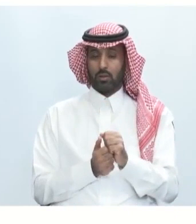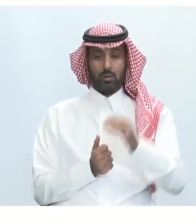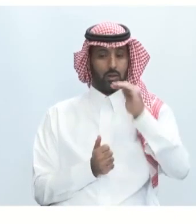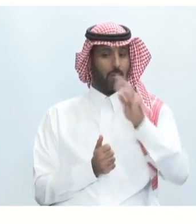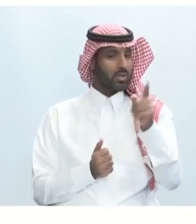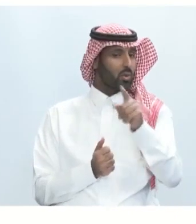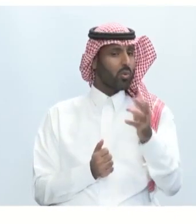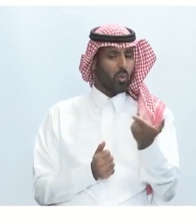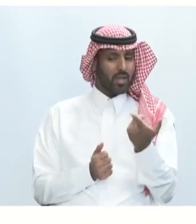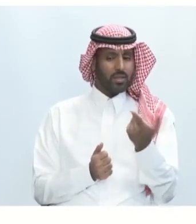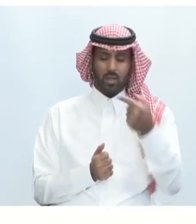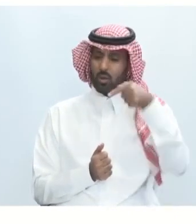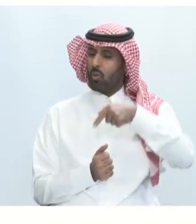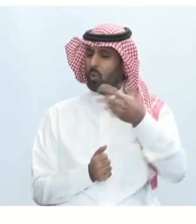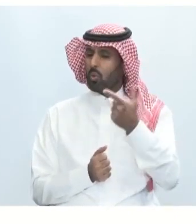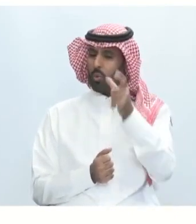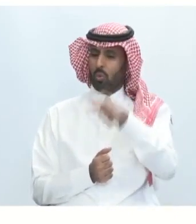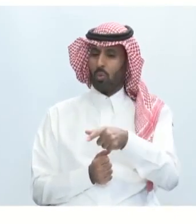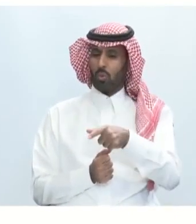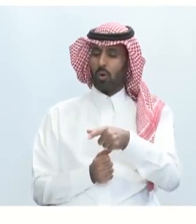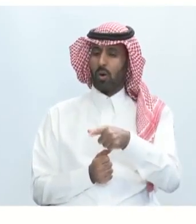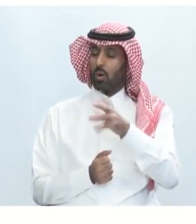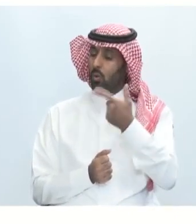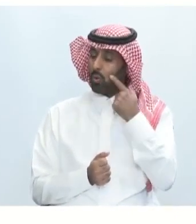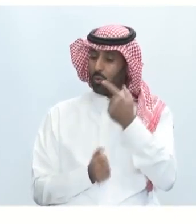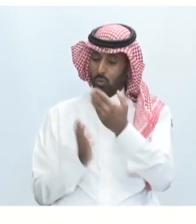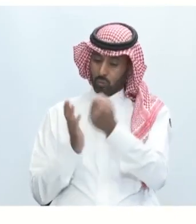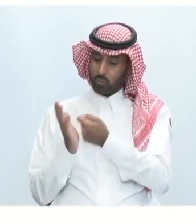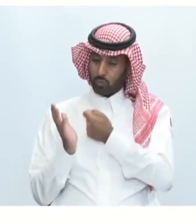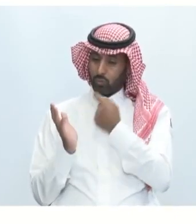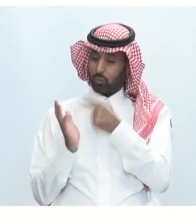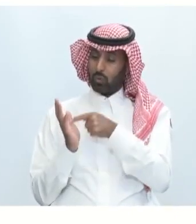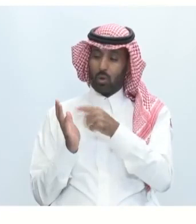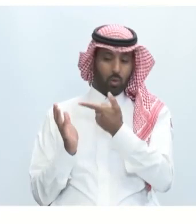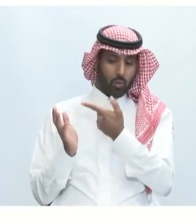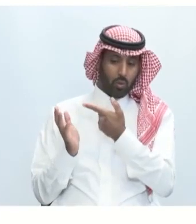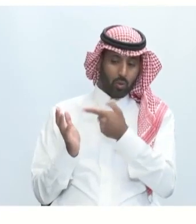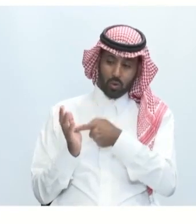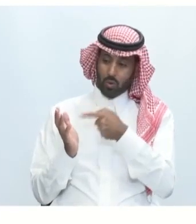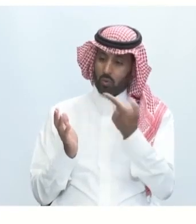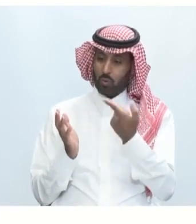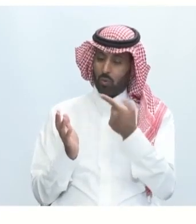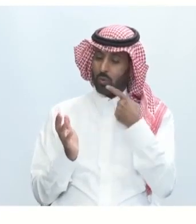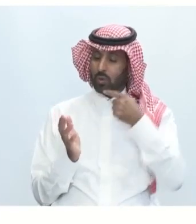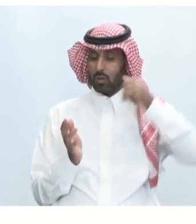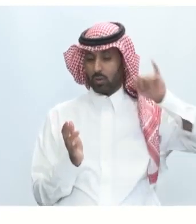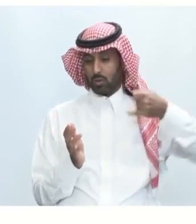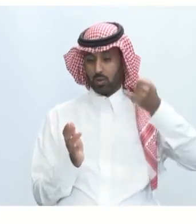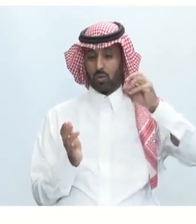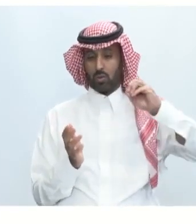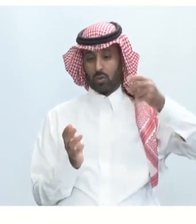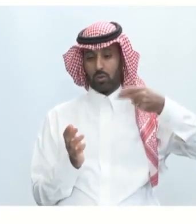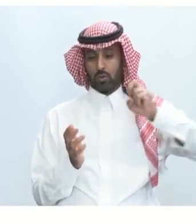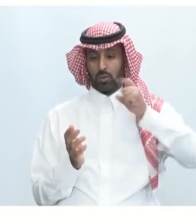what or who. For example, here, John wrote the poem. John wrote the poem. John likes his